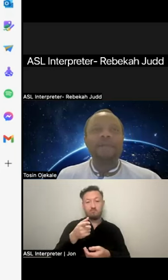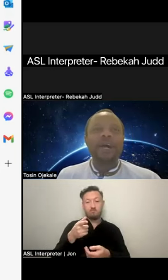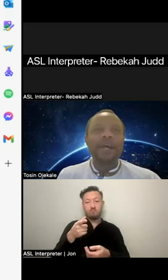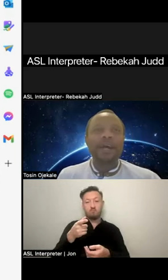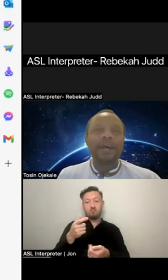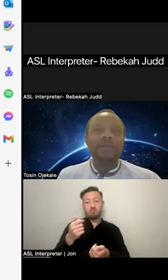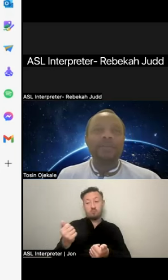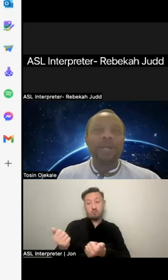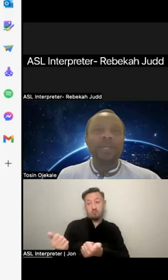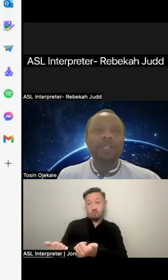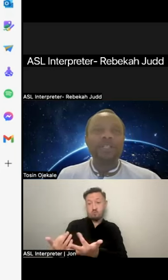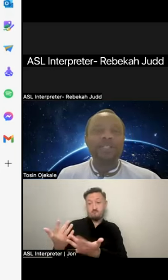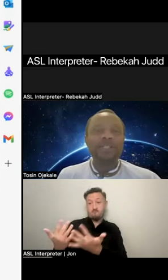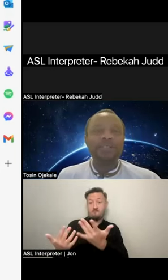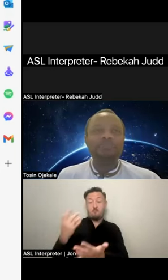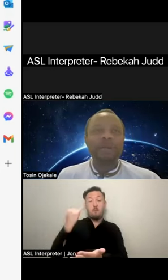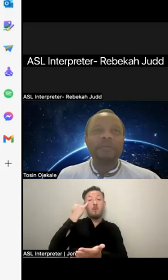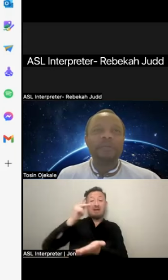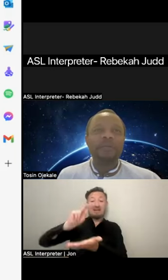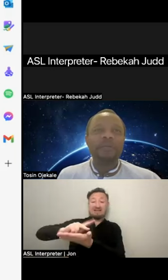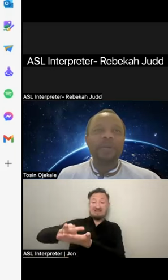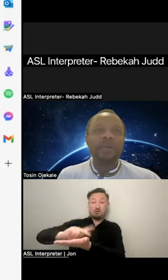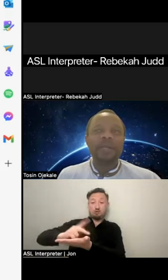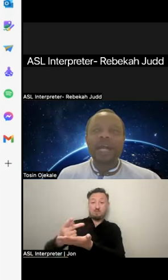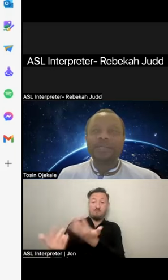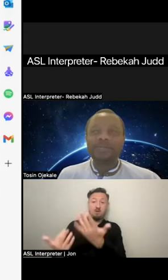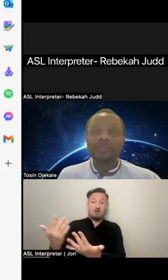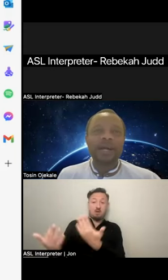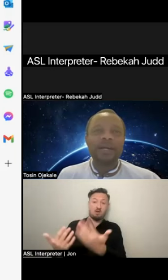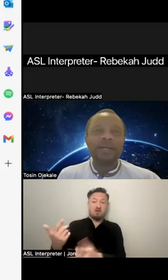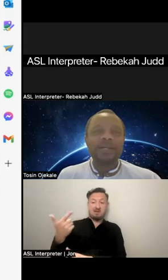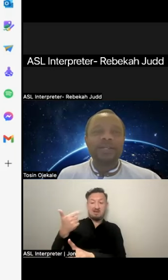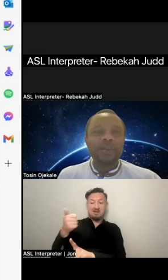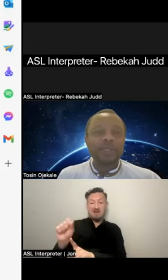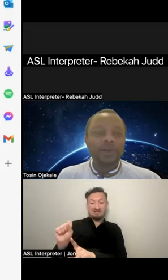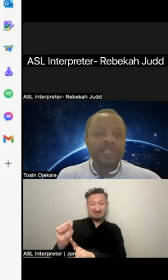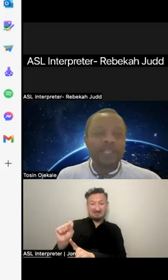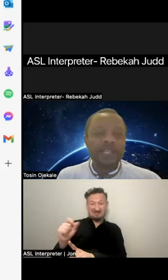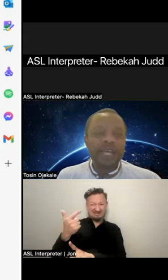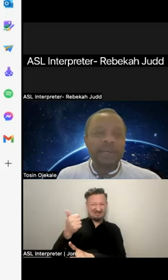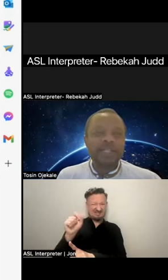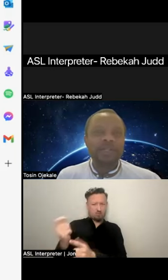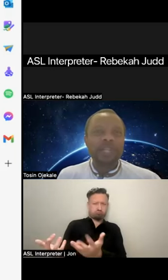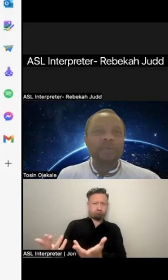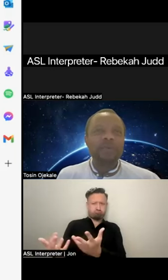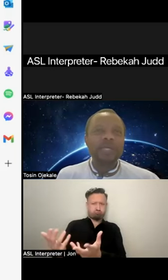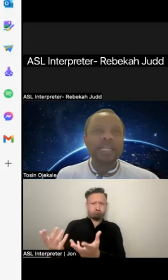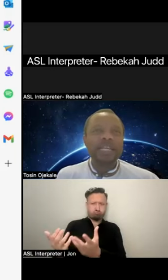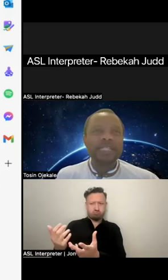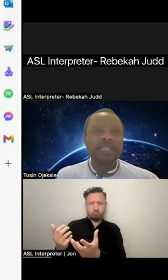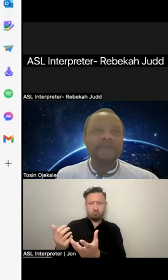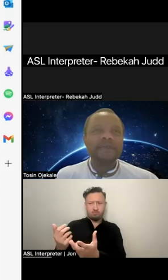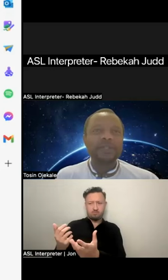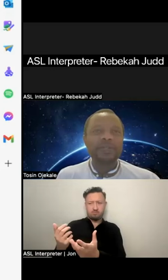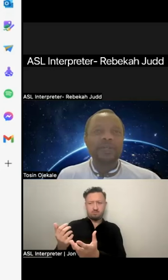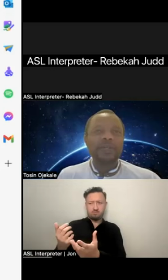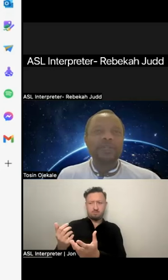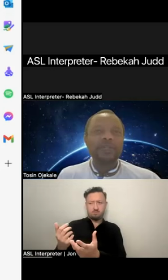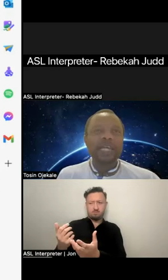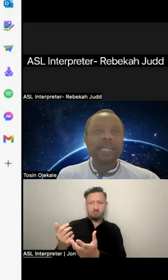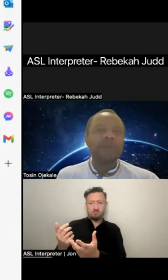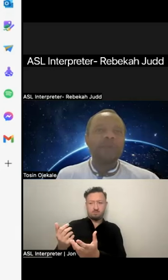a fire outbreak in the kitchen, maybe from a gas cooker, so which of these three elements do you think would be the easiest for